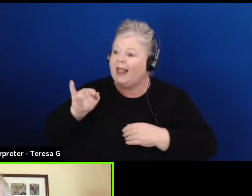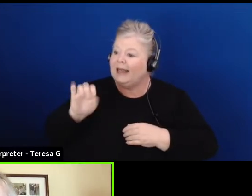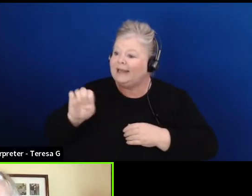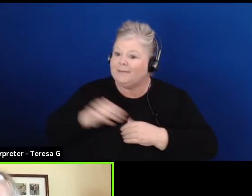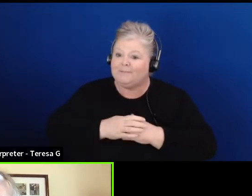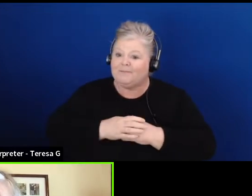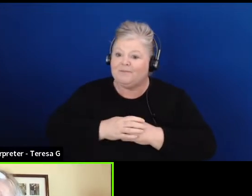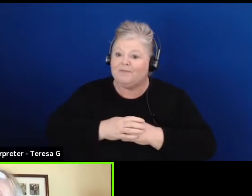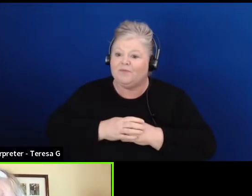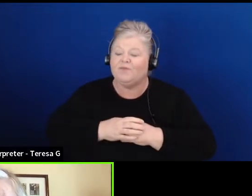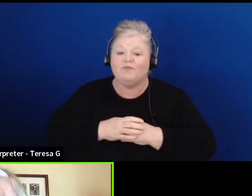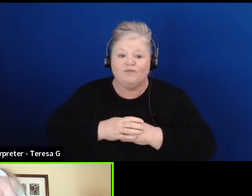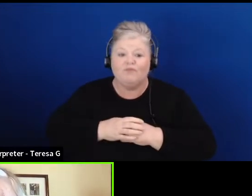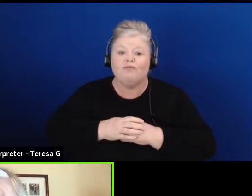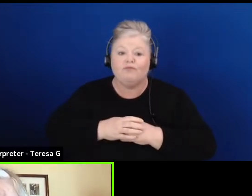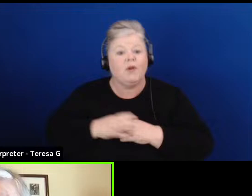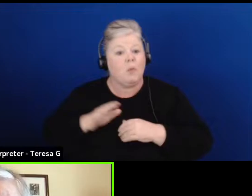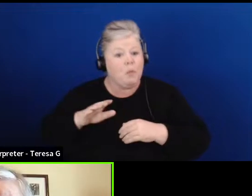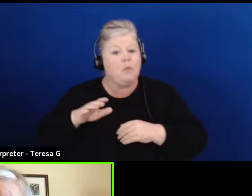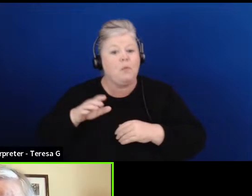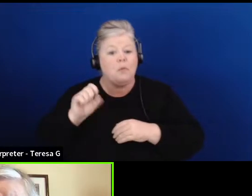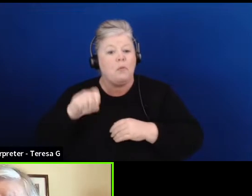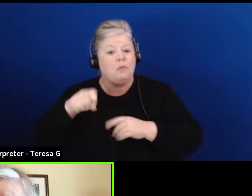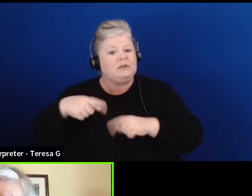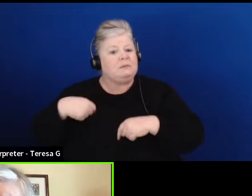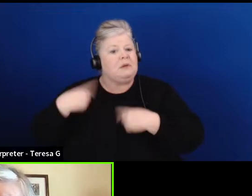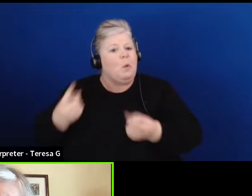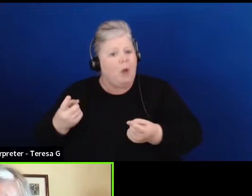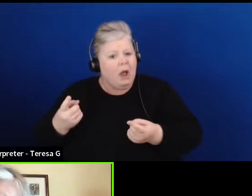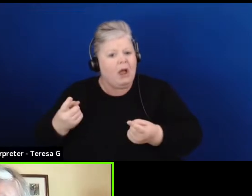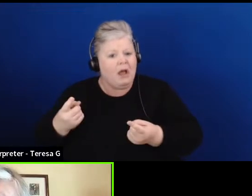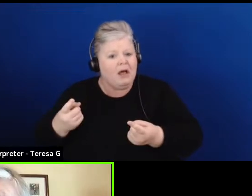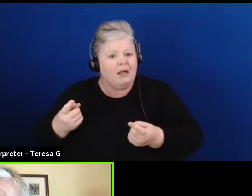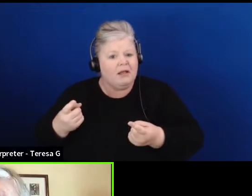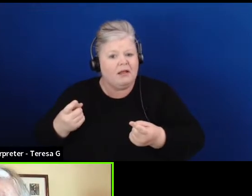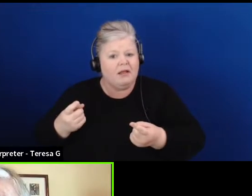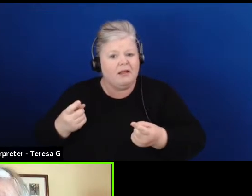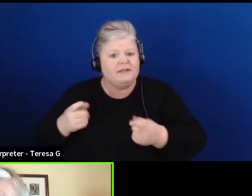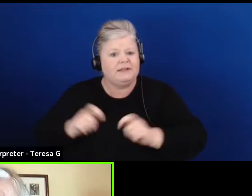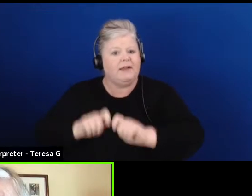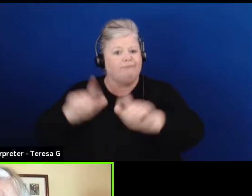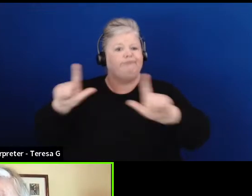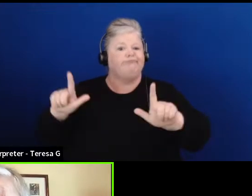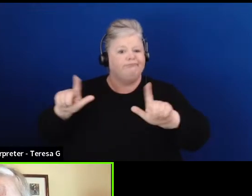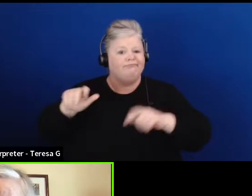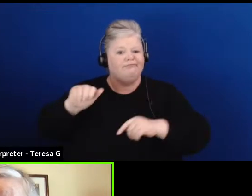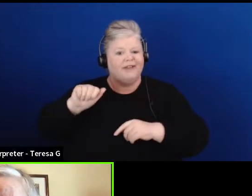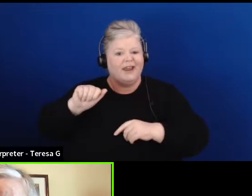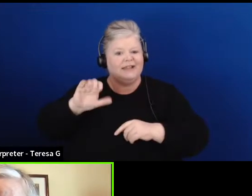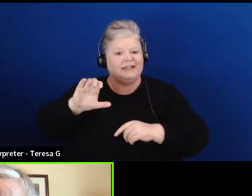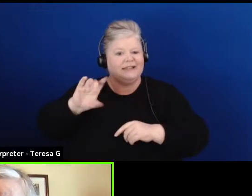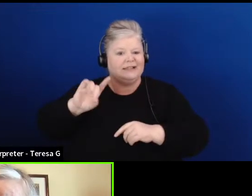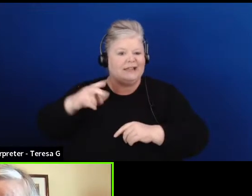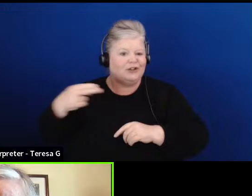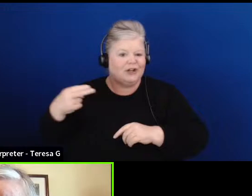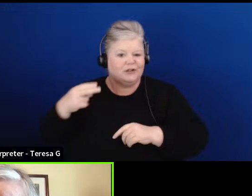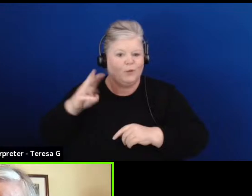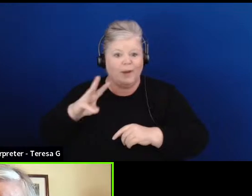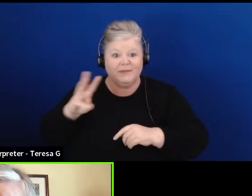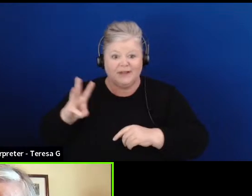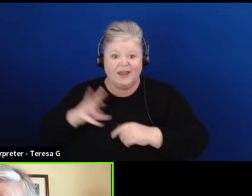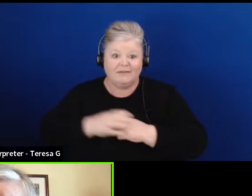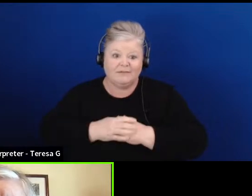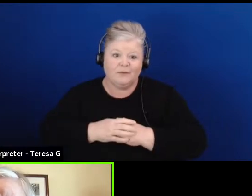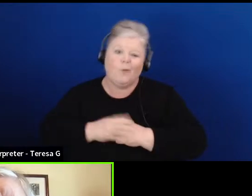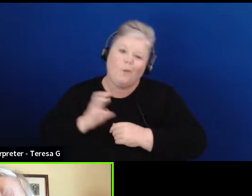It's been a while. It's been a little while since I've been on the Arizona Commission website. Well, actually, it really hasn't. I've been on